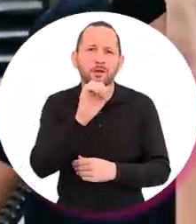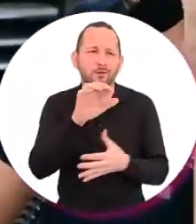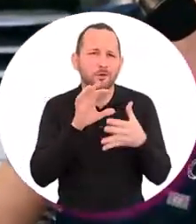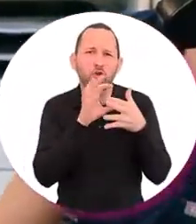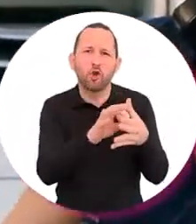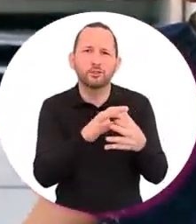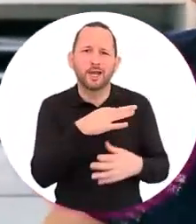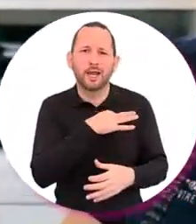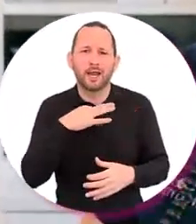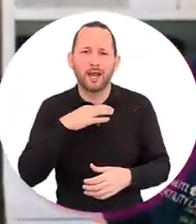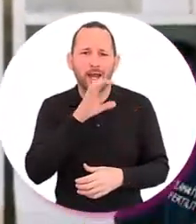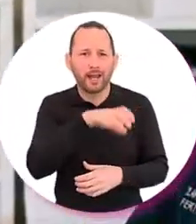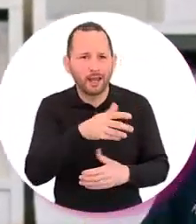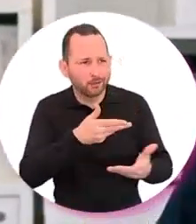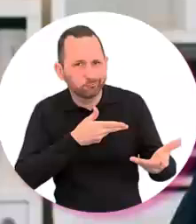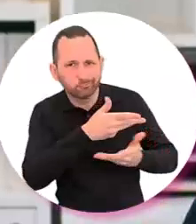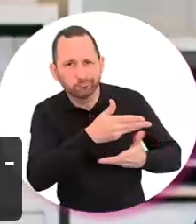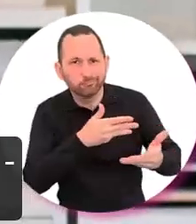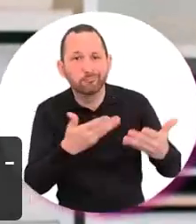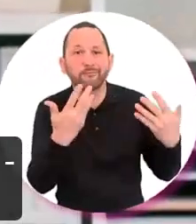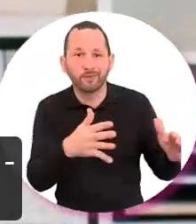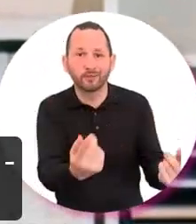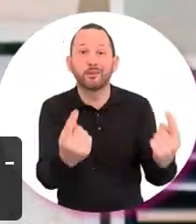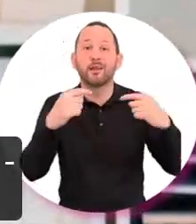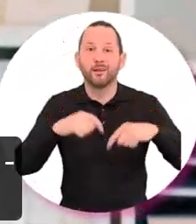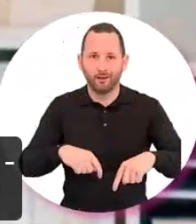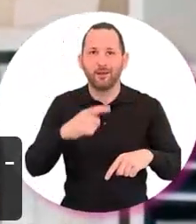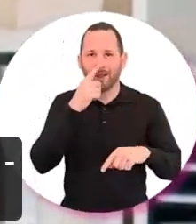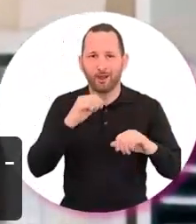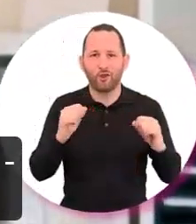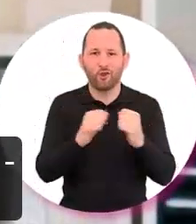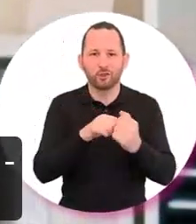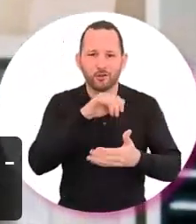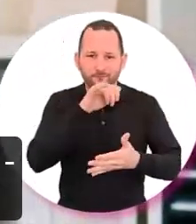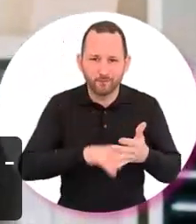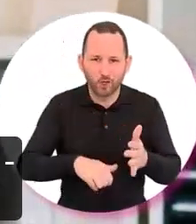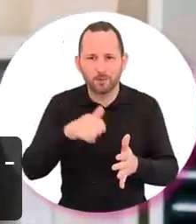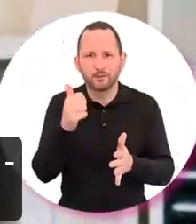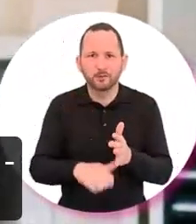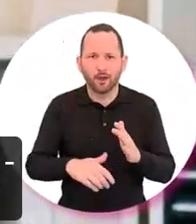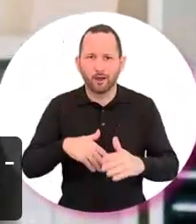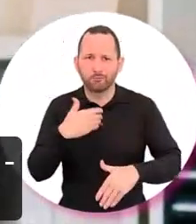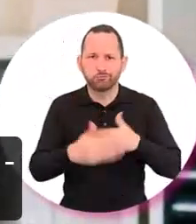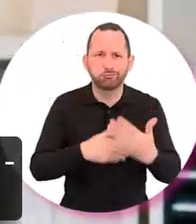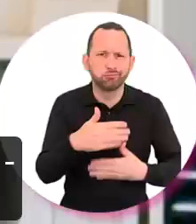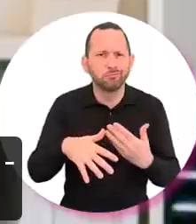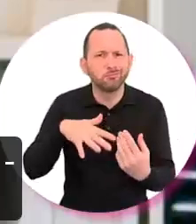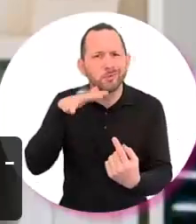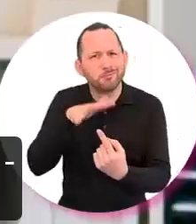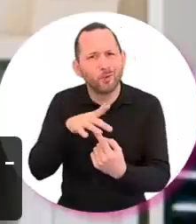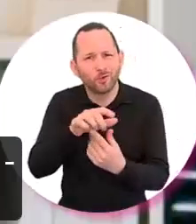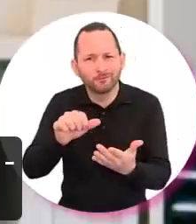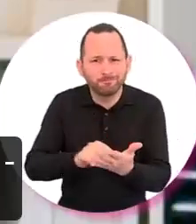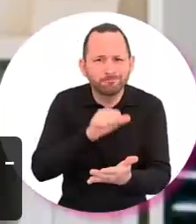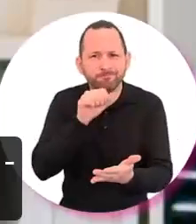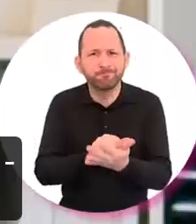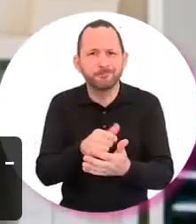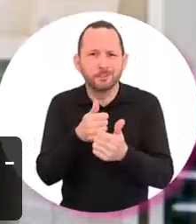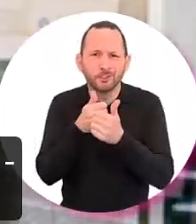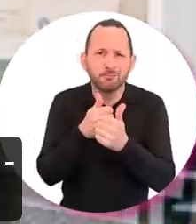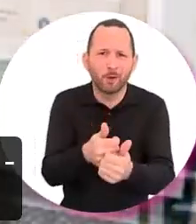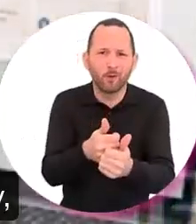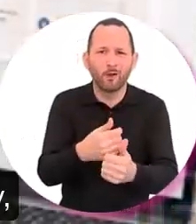before completing your consent forms. Your fertility journey deserves the very best support, medically, emotionally,